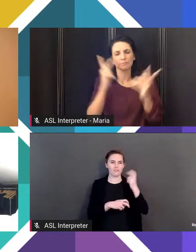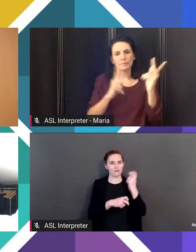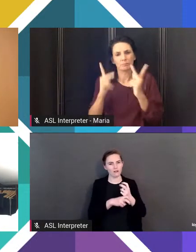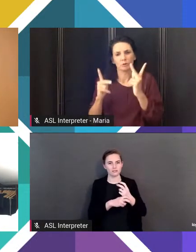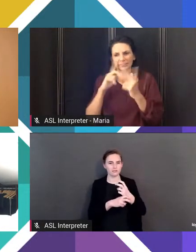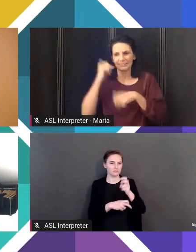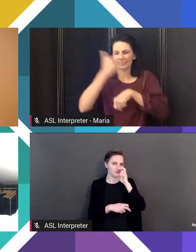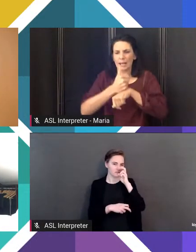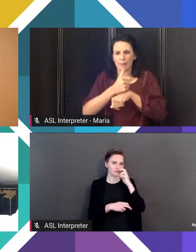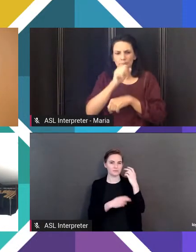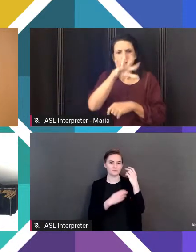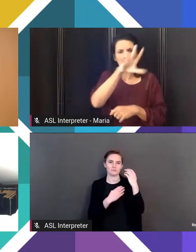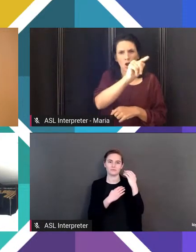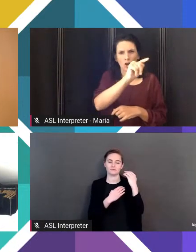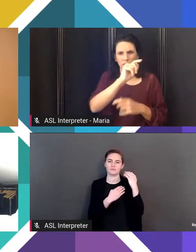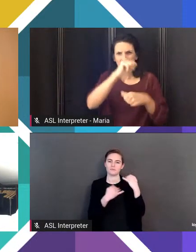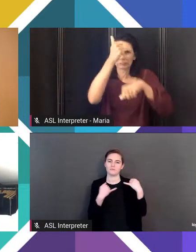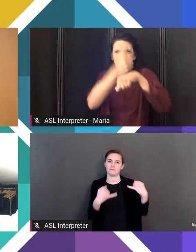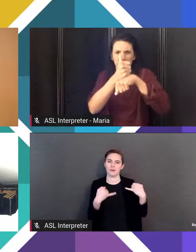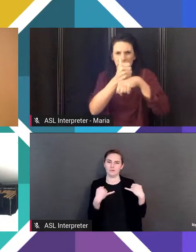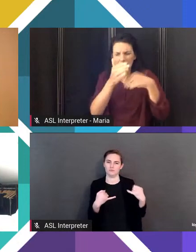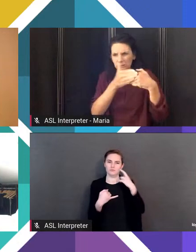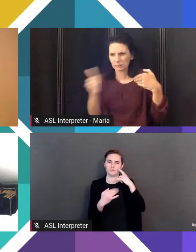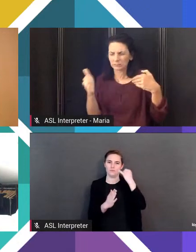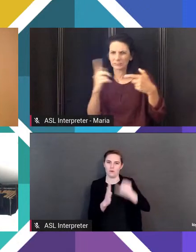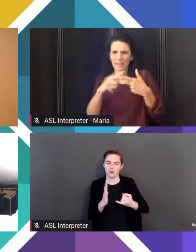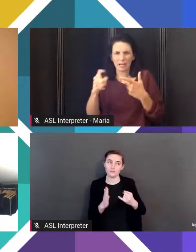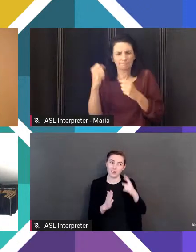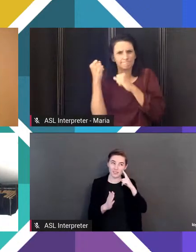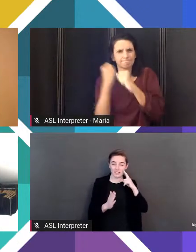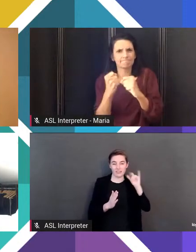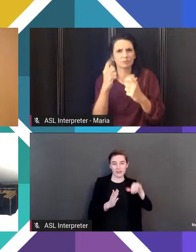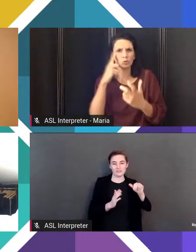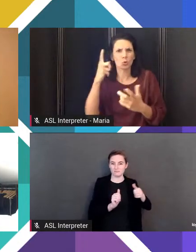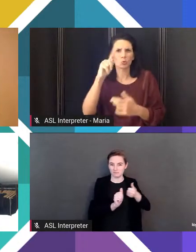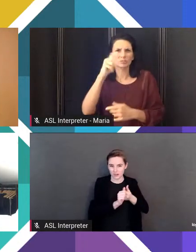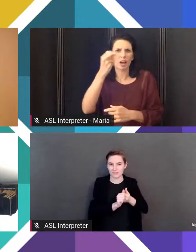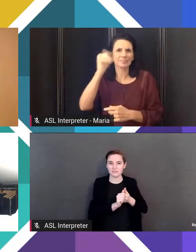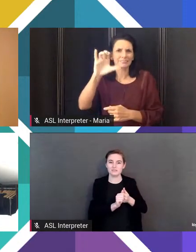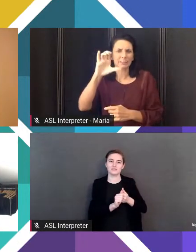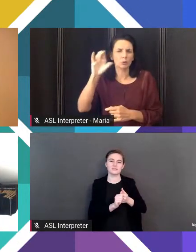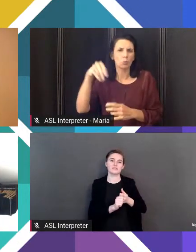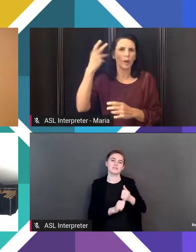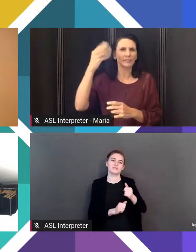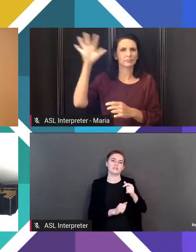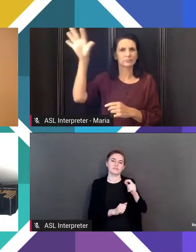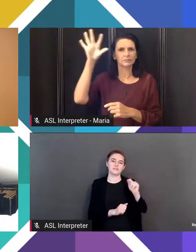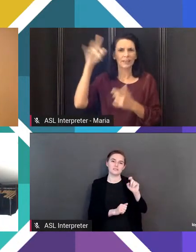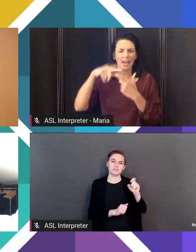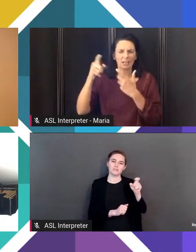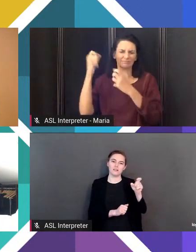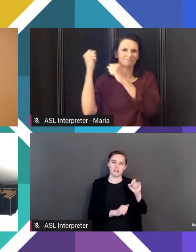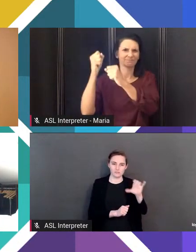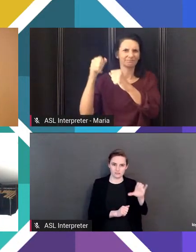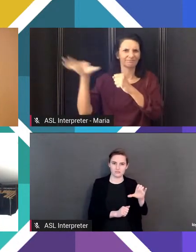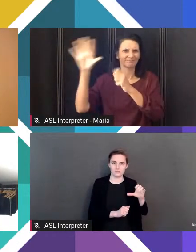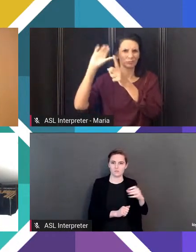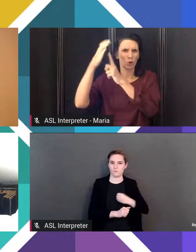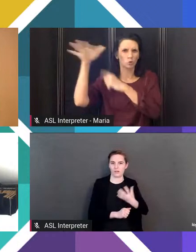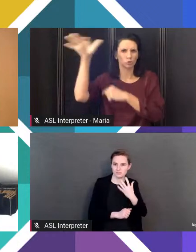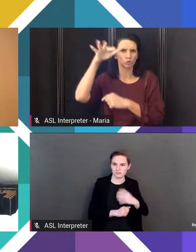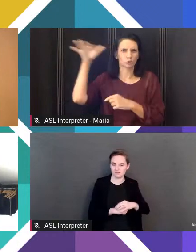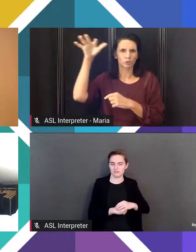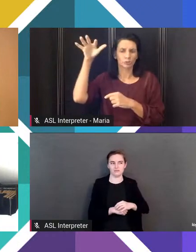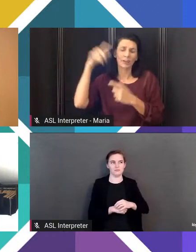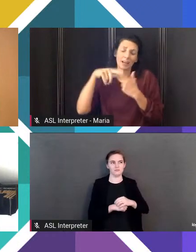by white, like toxic whiteness mm-hmm. and white supremacy culture, especially in arts organizations and organizations that sort of eat up